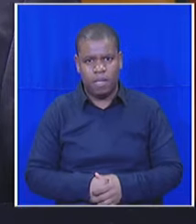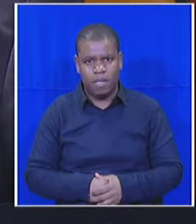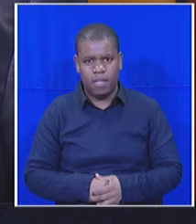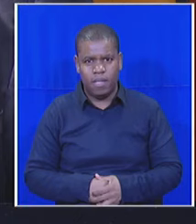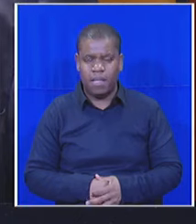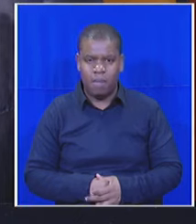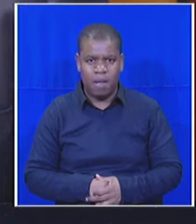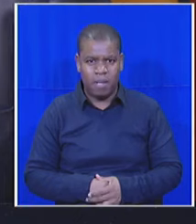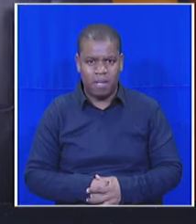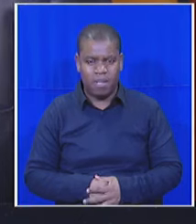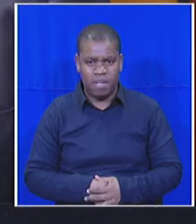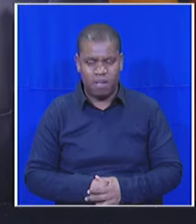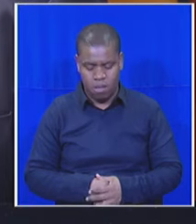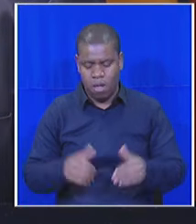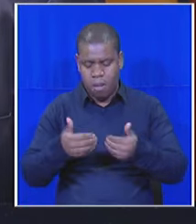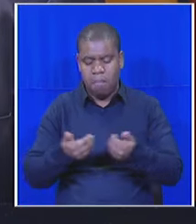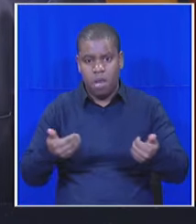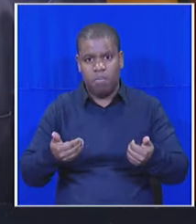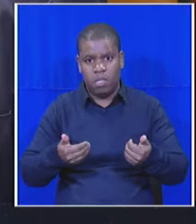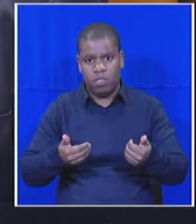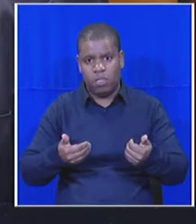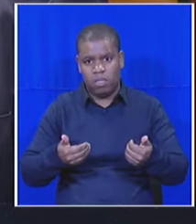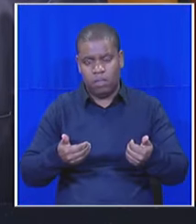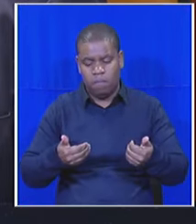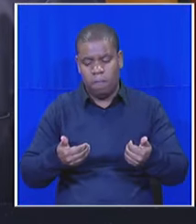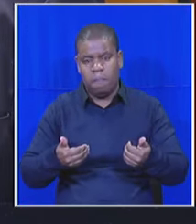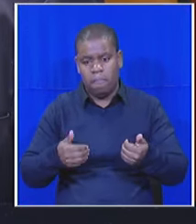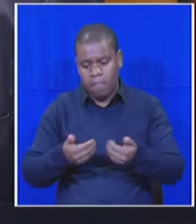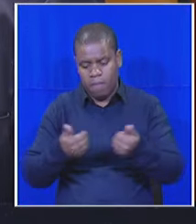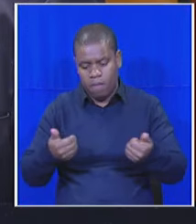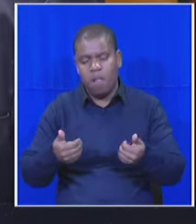The division having been called, the bells will be rung for 2 minutes.